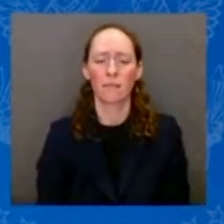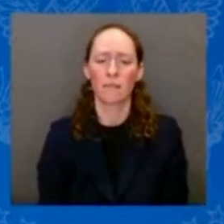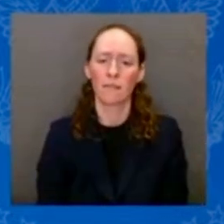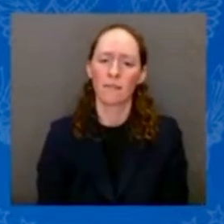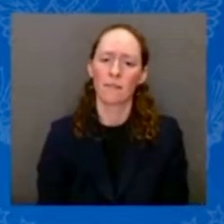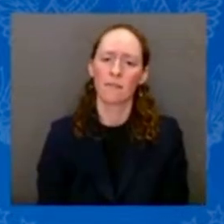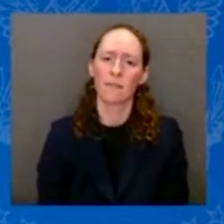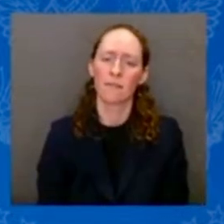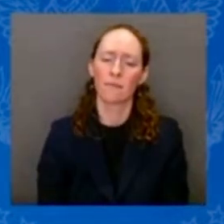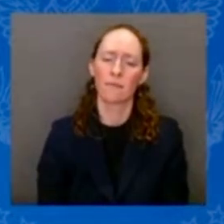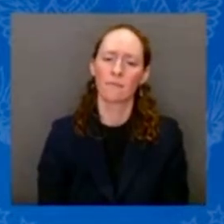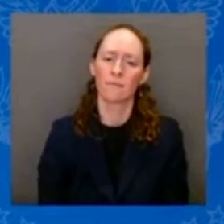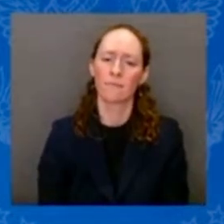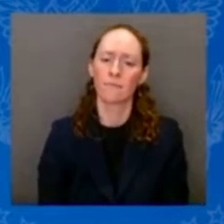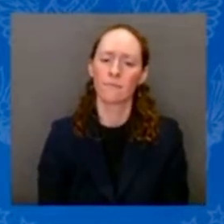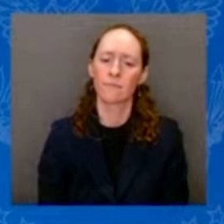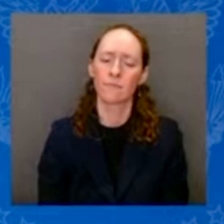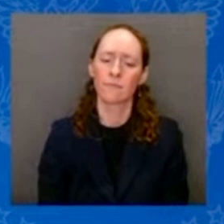Folks,